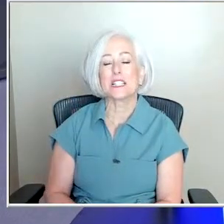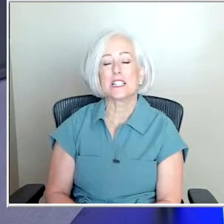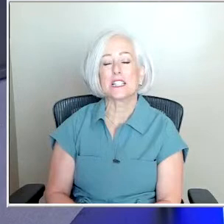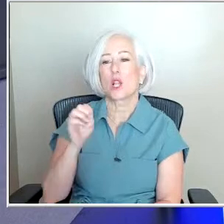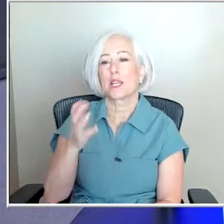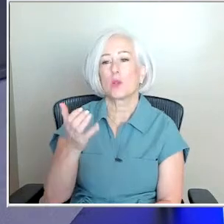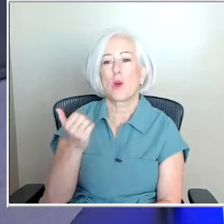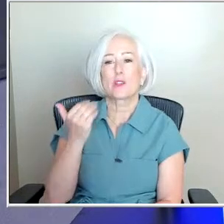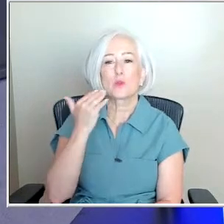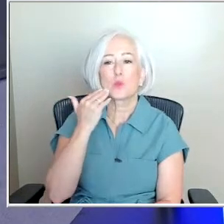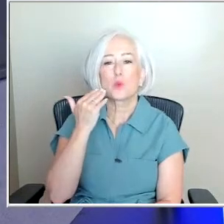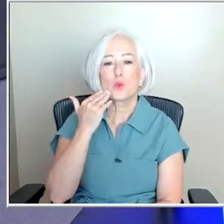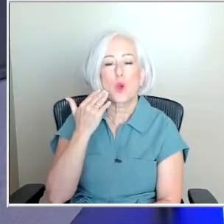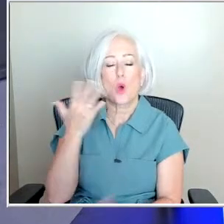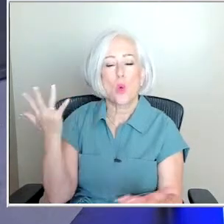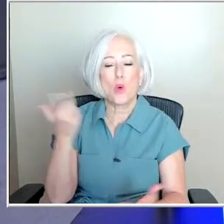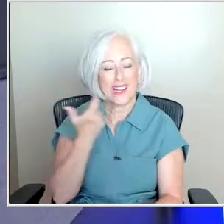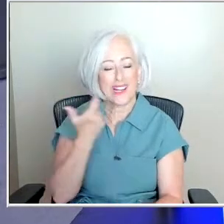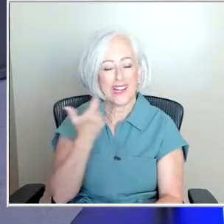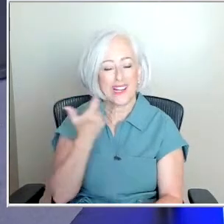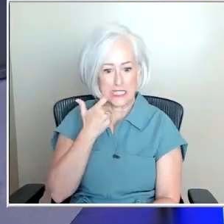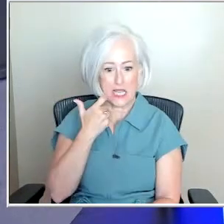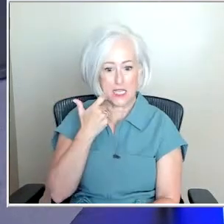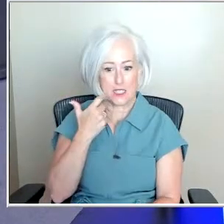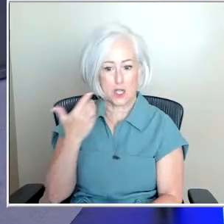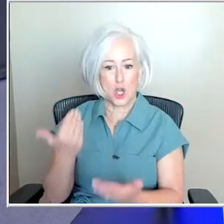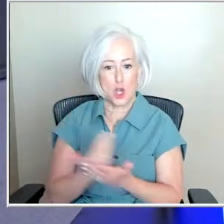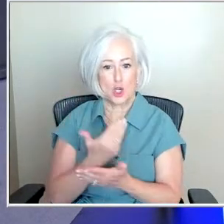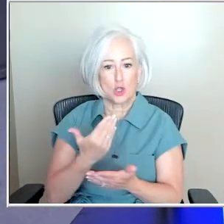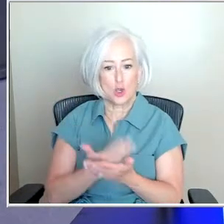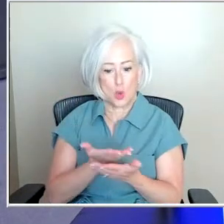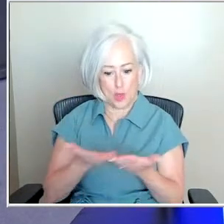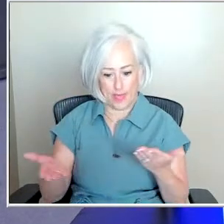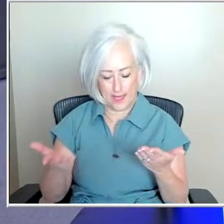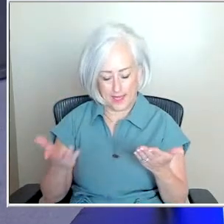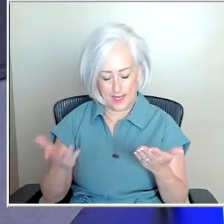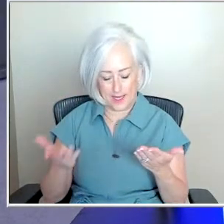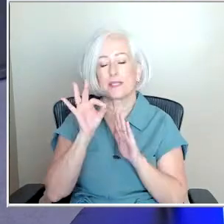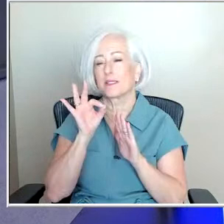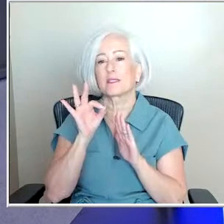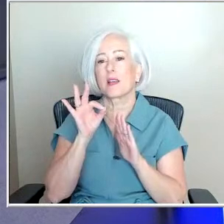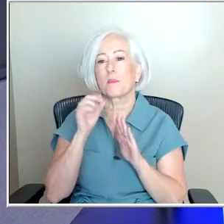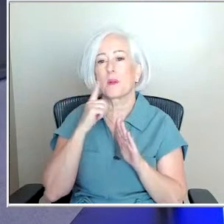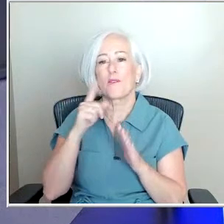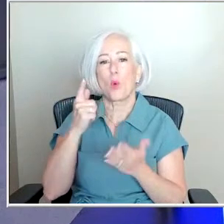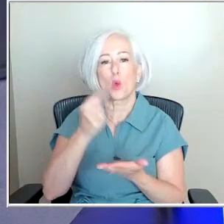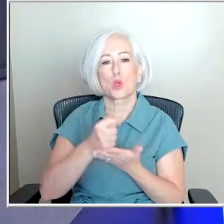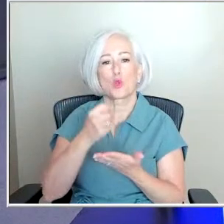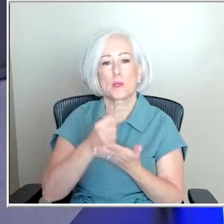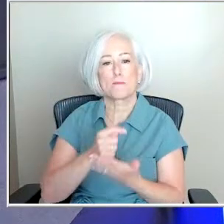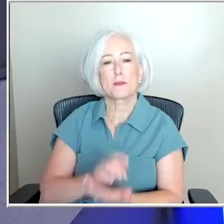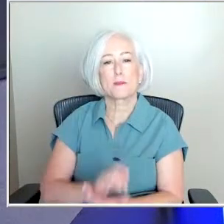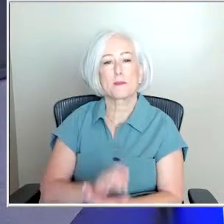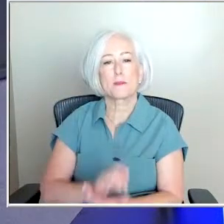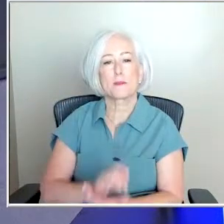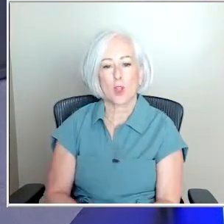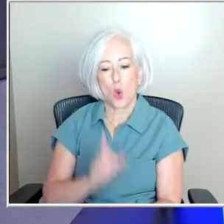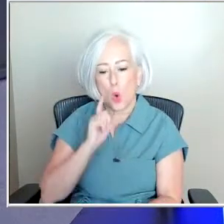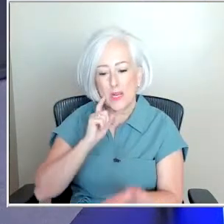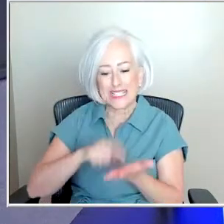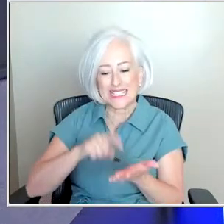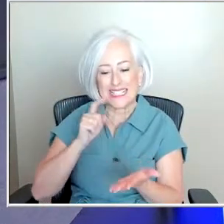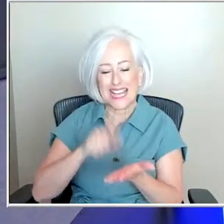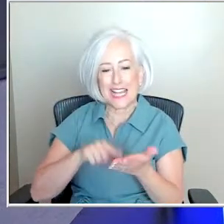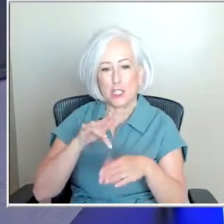advances, or where are we as far as like on the horizon of advancing treatment for this or detecting it early? And